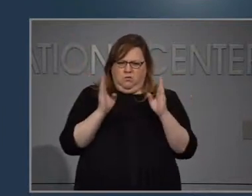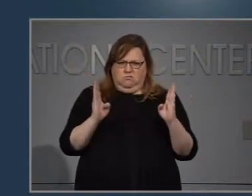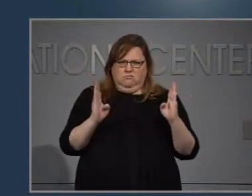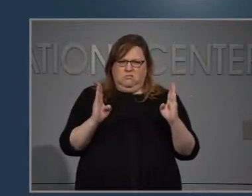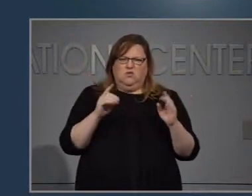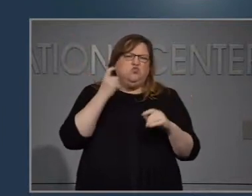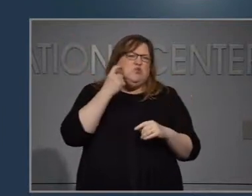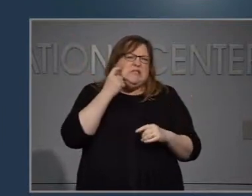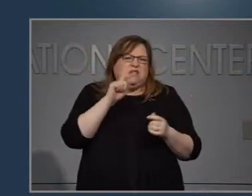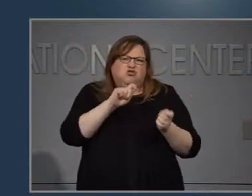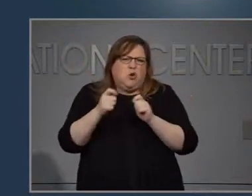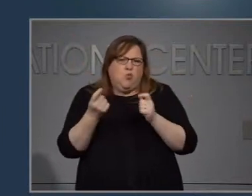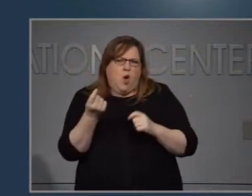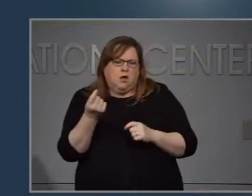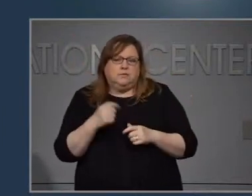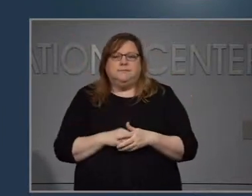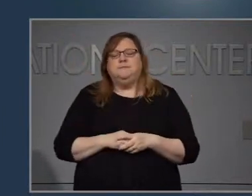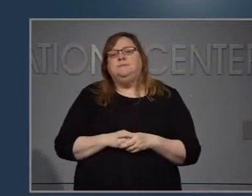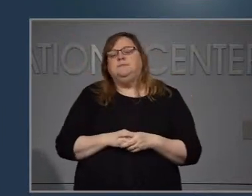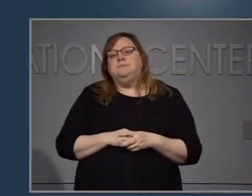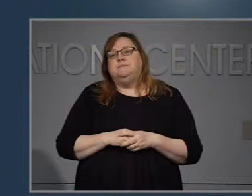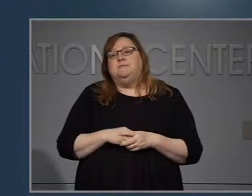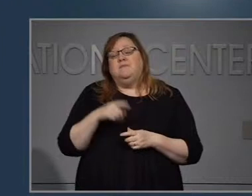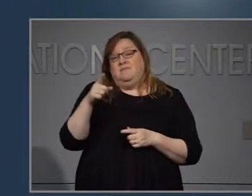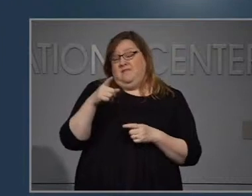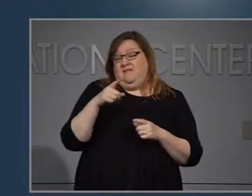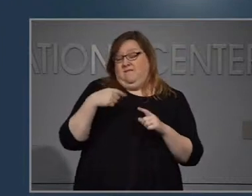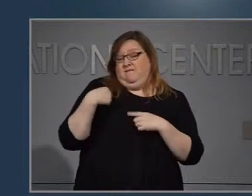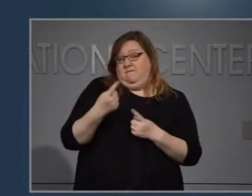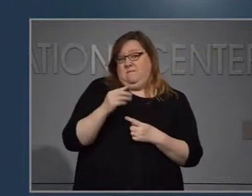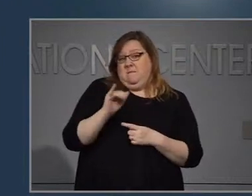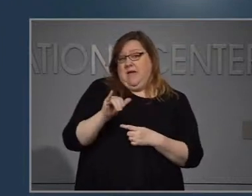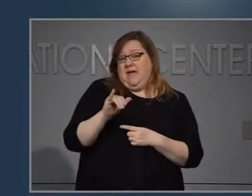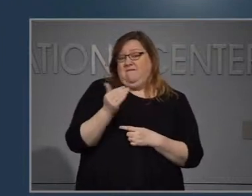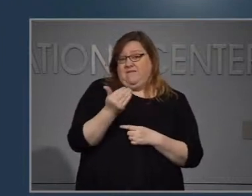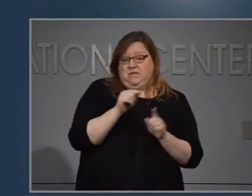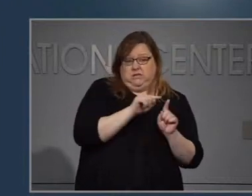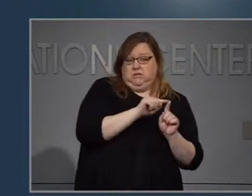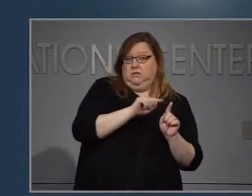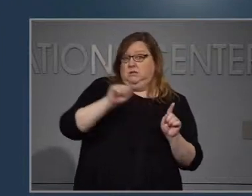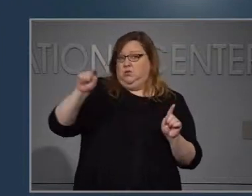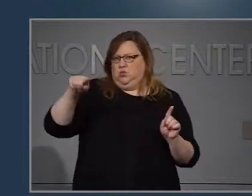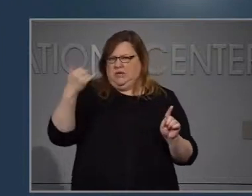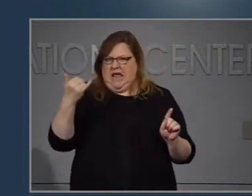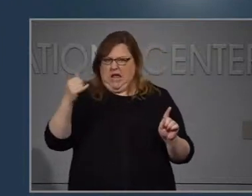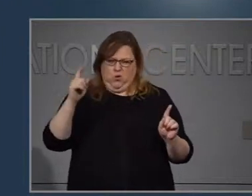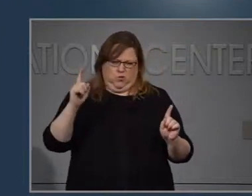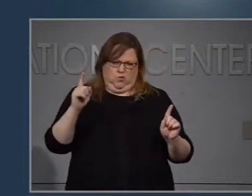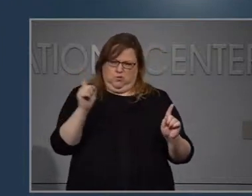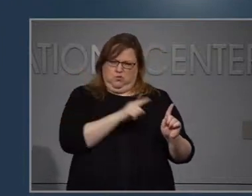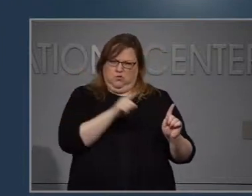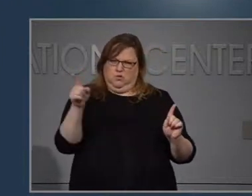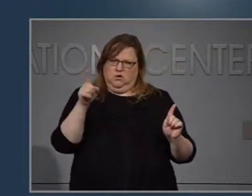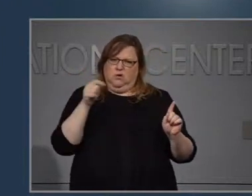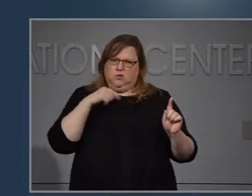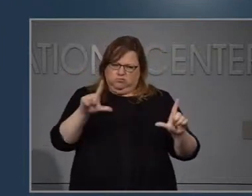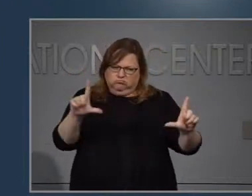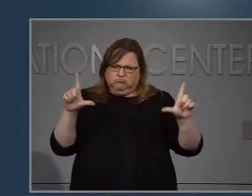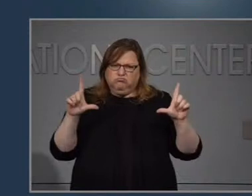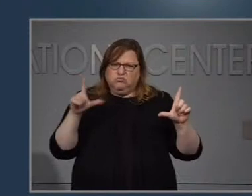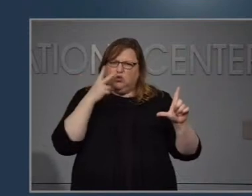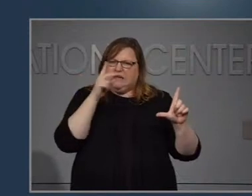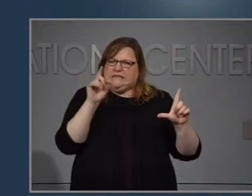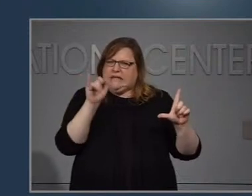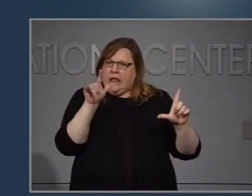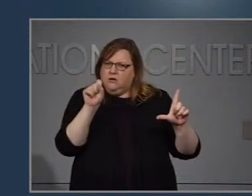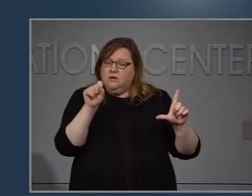recent changes. This graph shows data since May 15th and allows you to see our most recent trends in just a little more detail. Again,